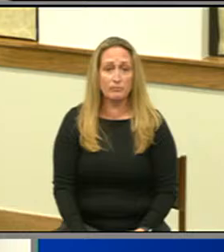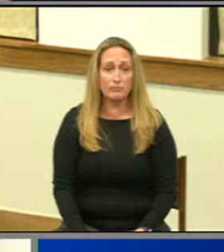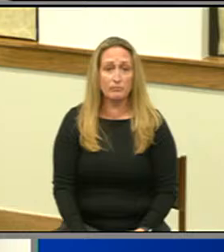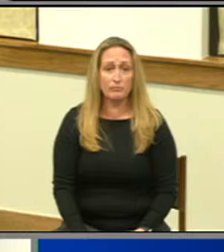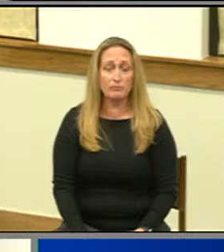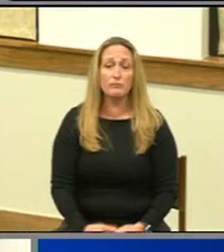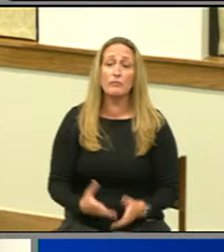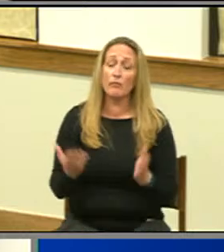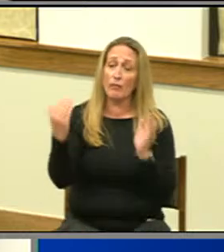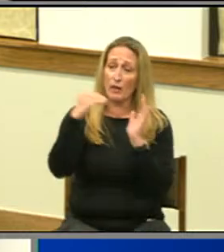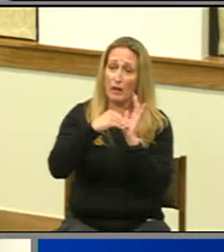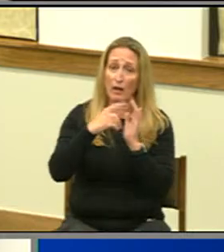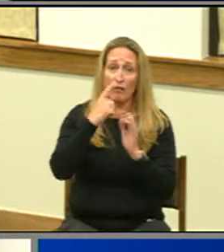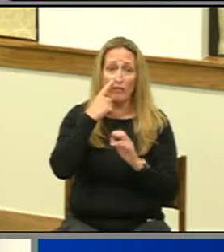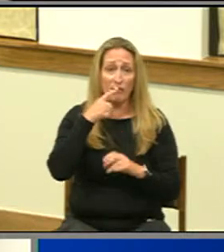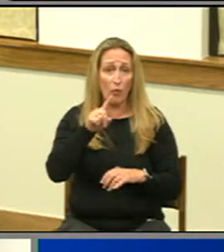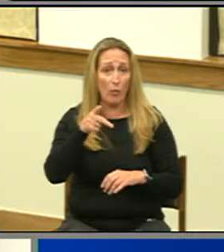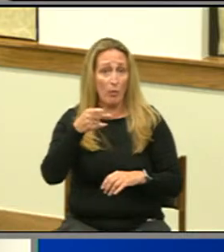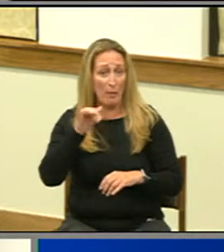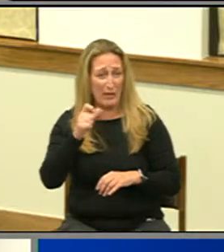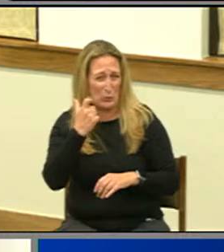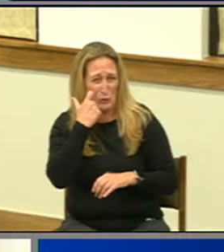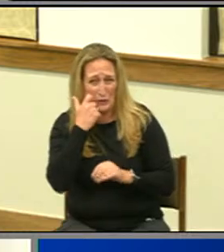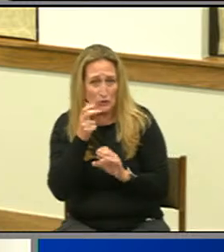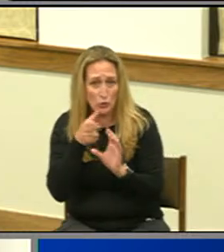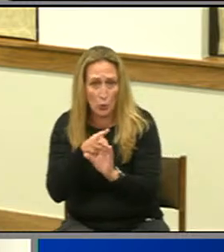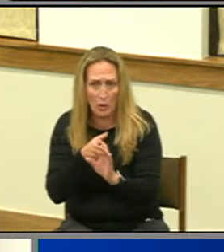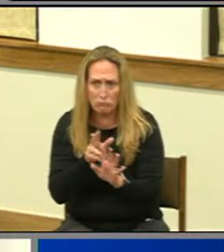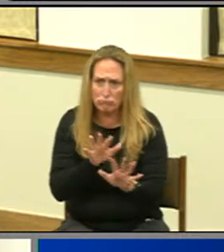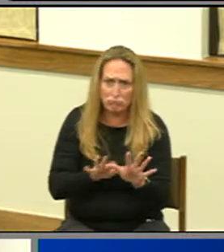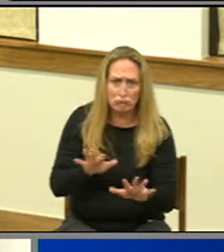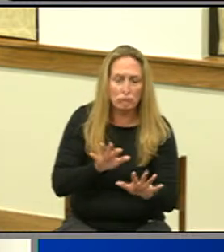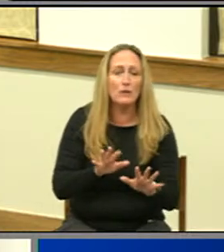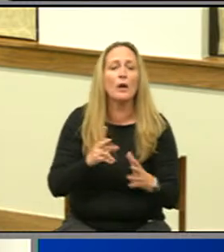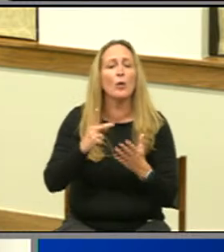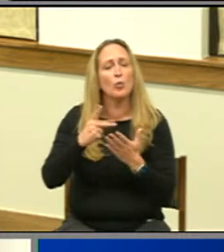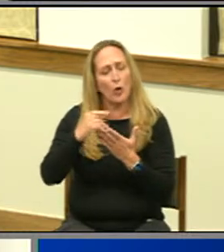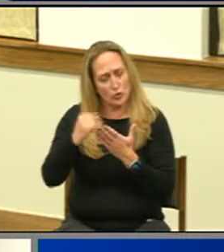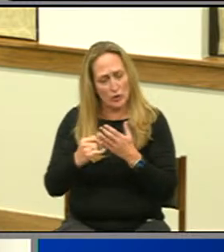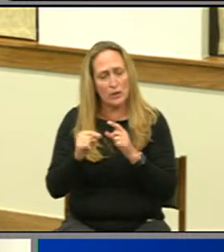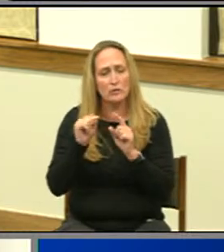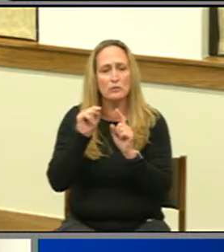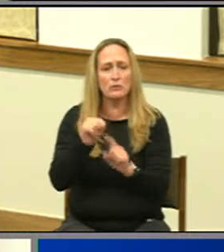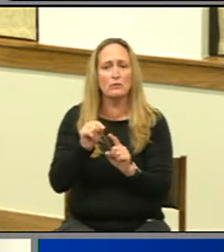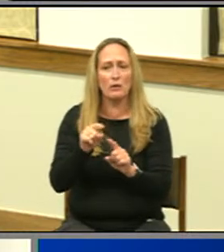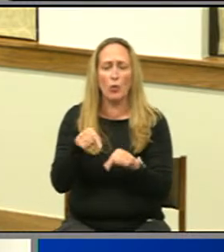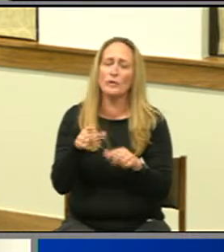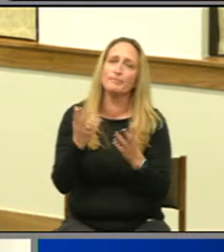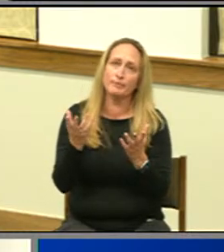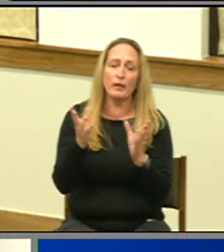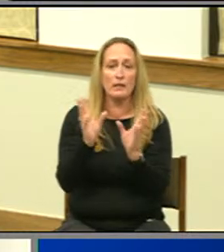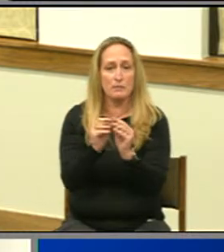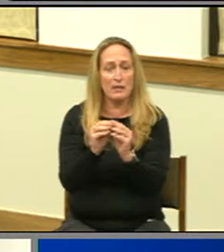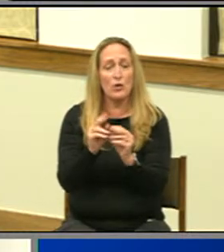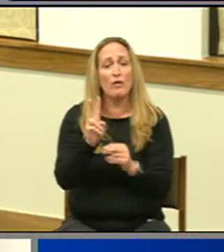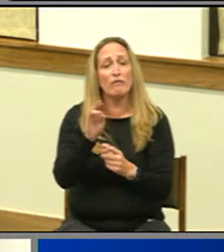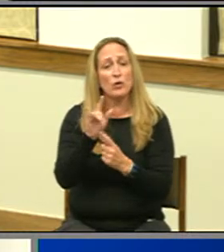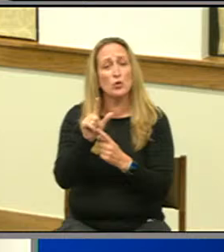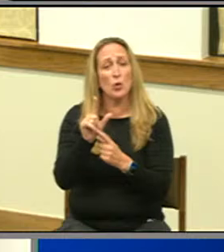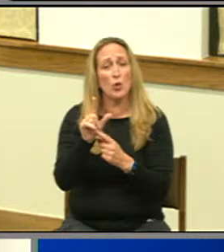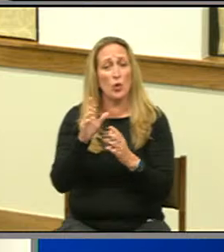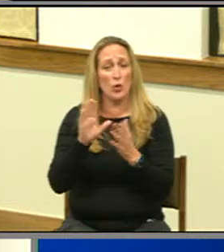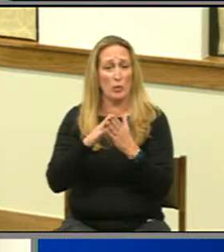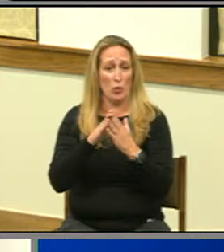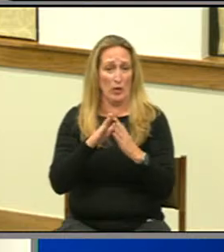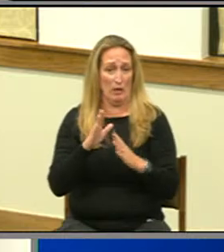This is again for the public who just joined us. This project is this meeting. It's a virtual community